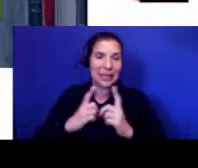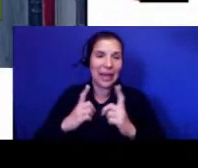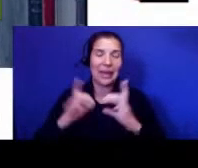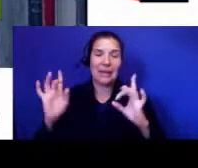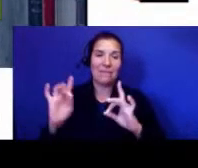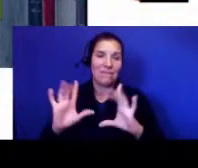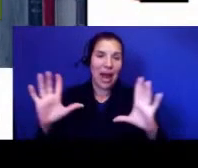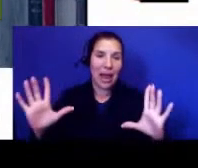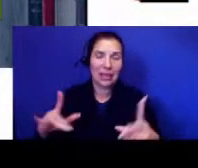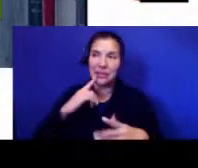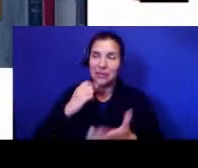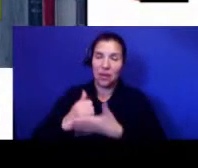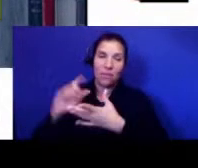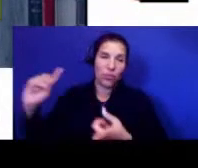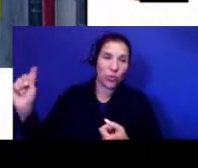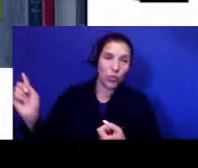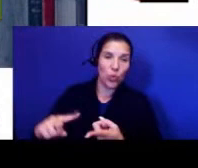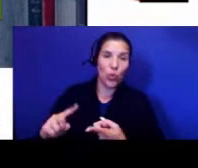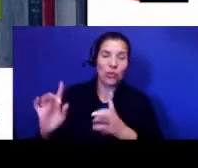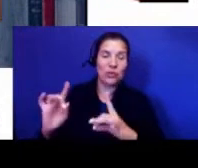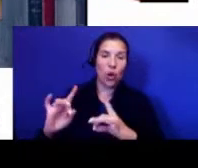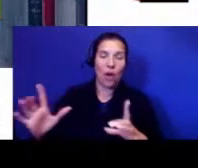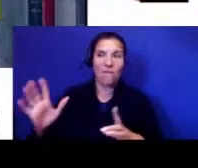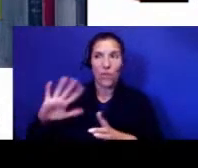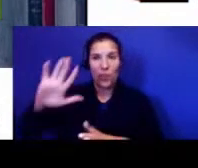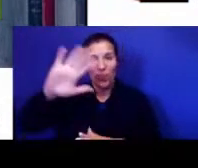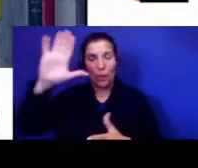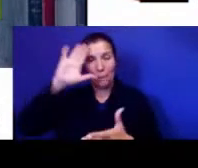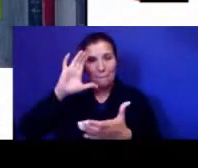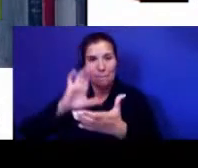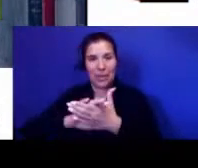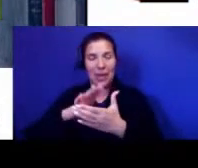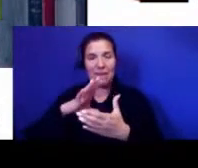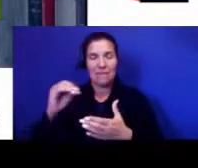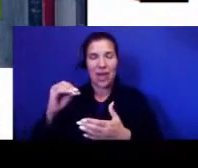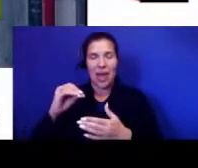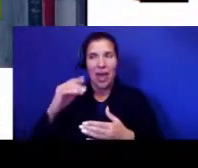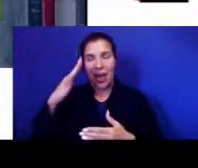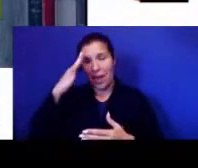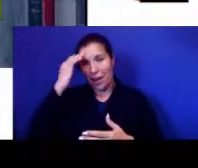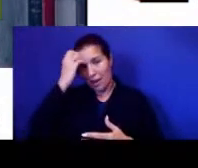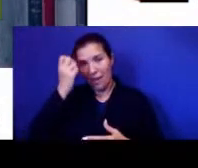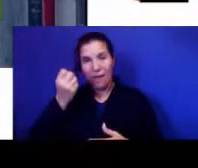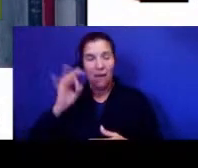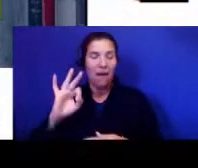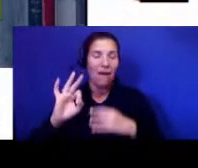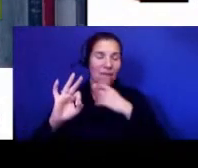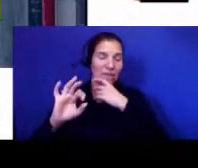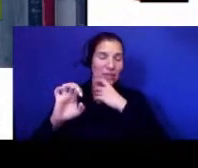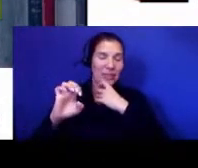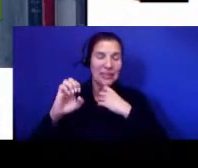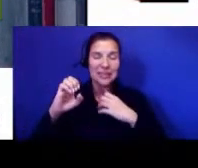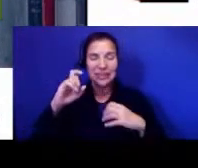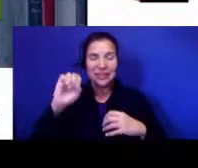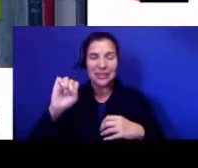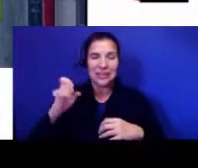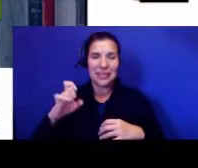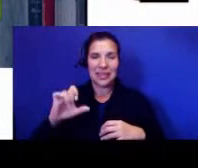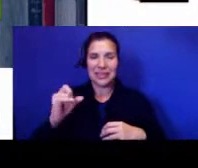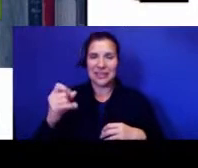reducing harmful beliefs and stigma and sexist attitudes. Sex education